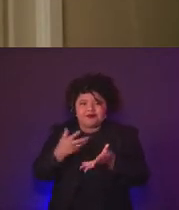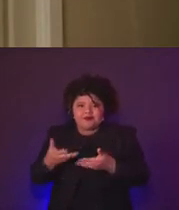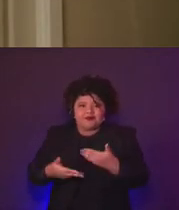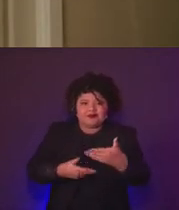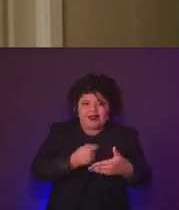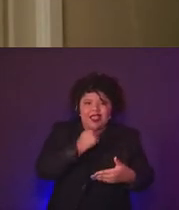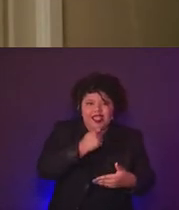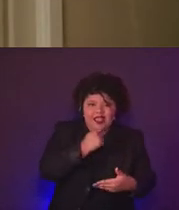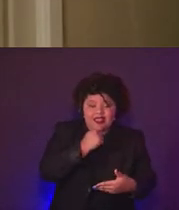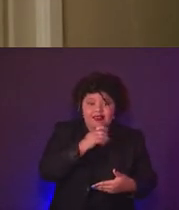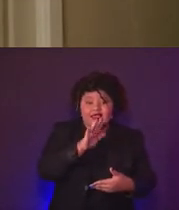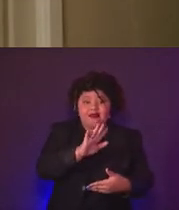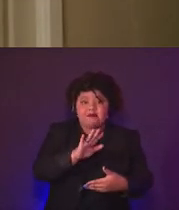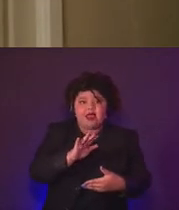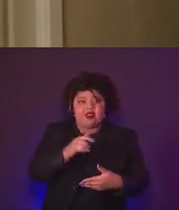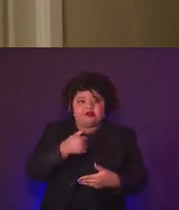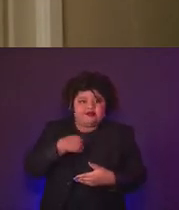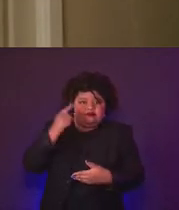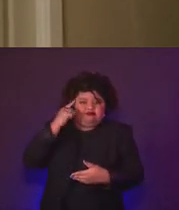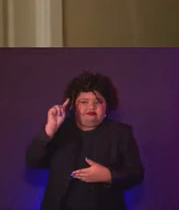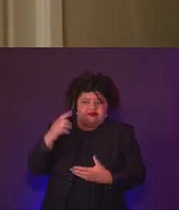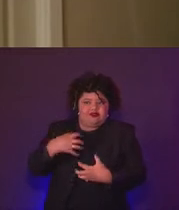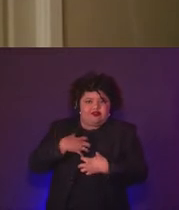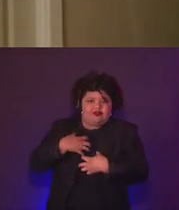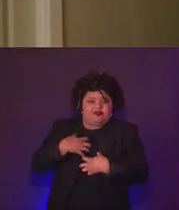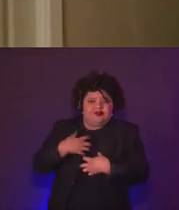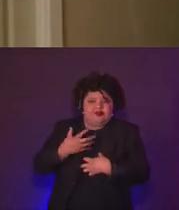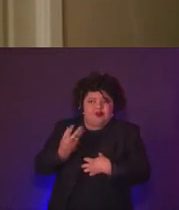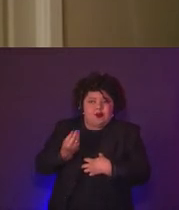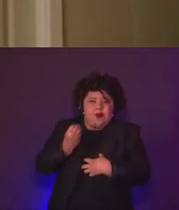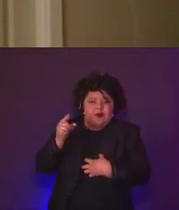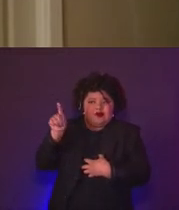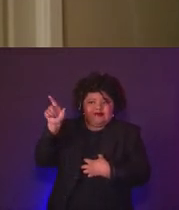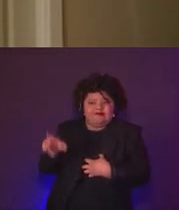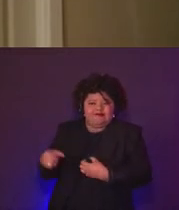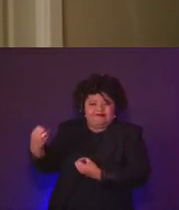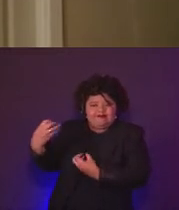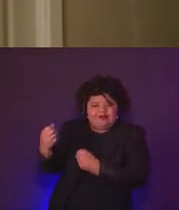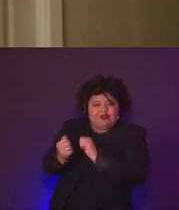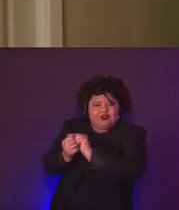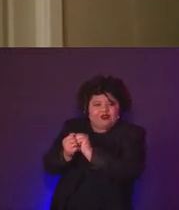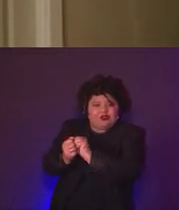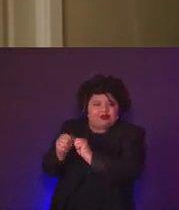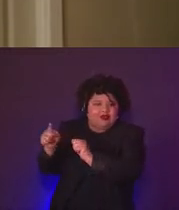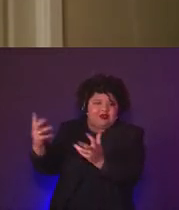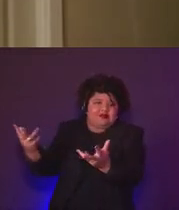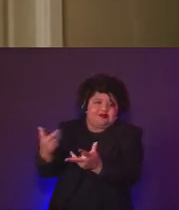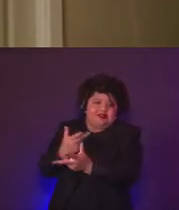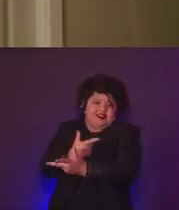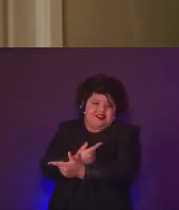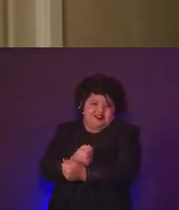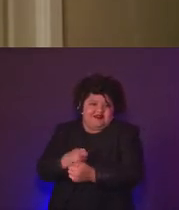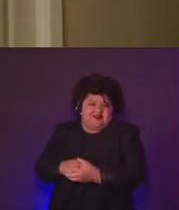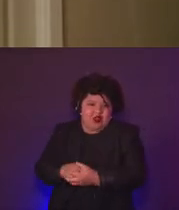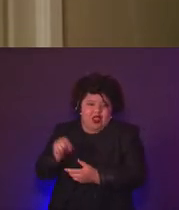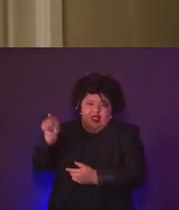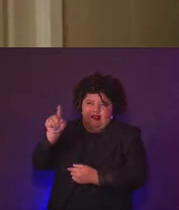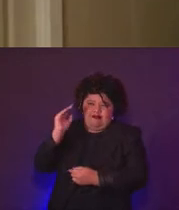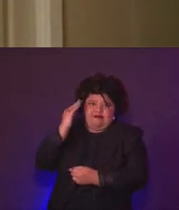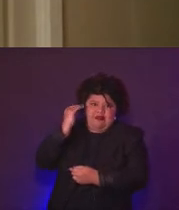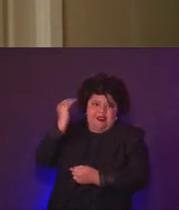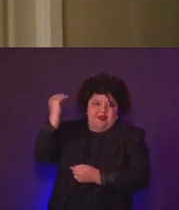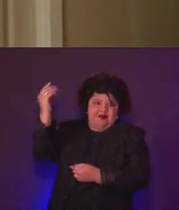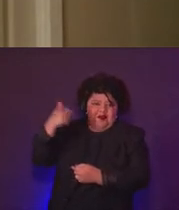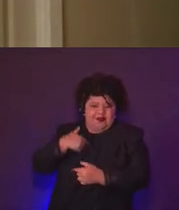writer or as aggressive an interviewer or as dogged a sleuth as some of the stars who I worked among. But one day, Professor